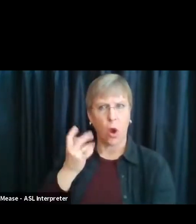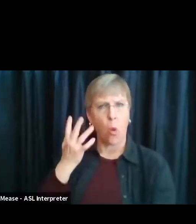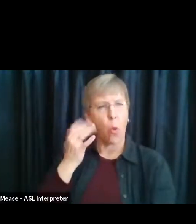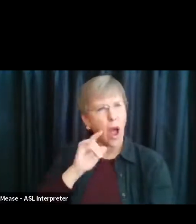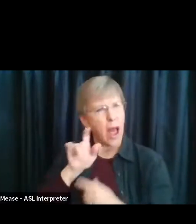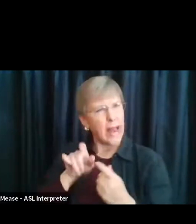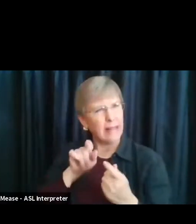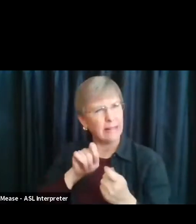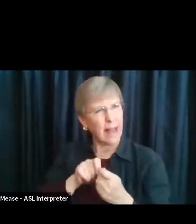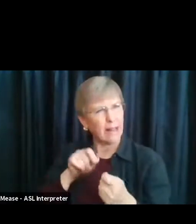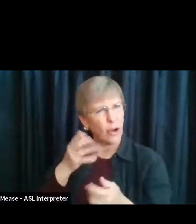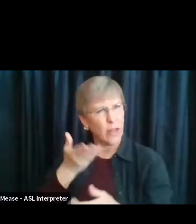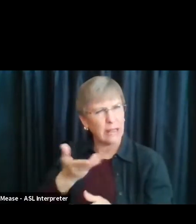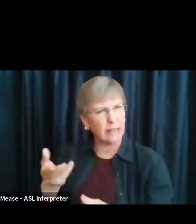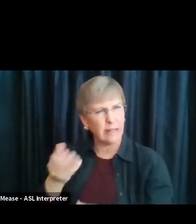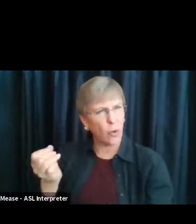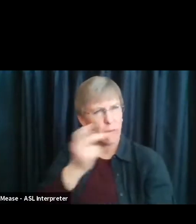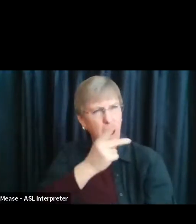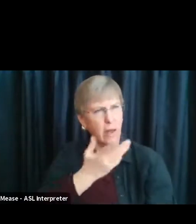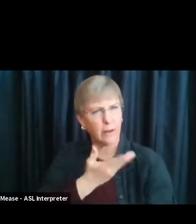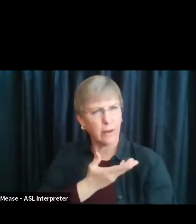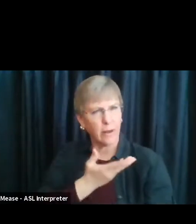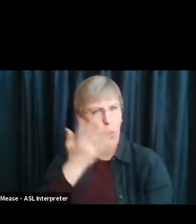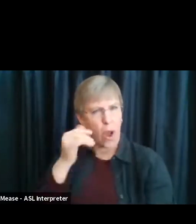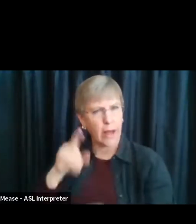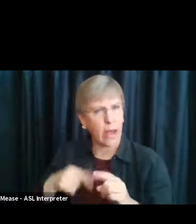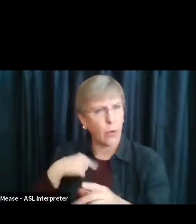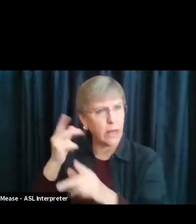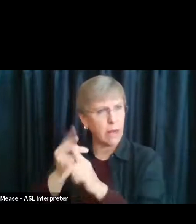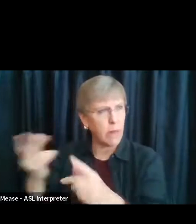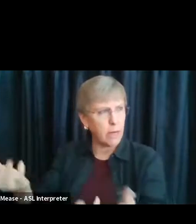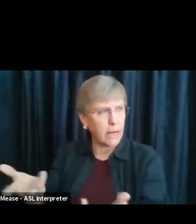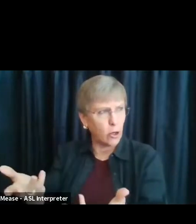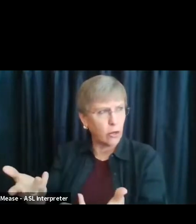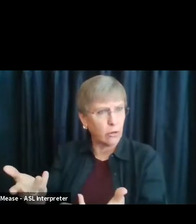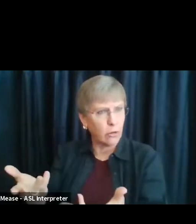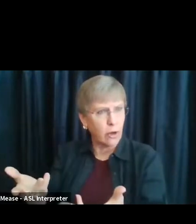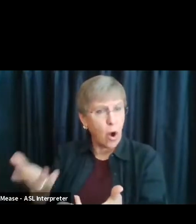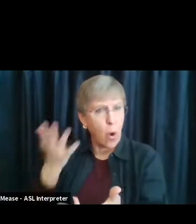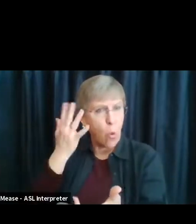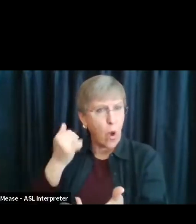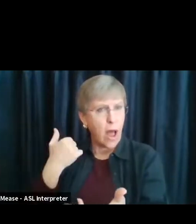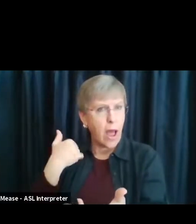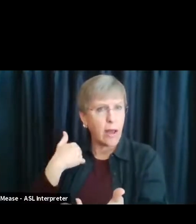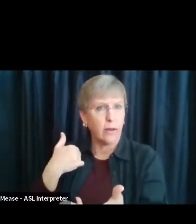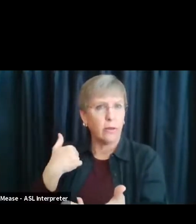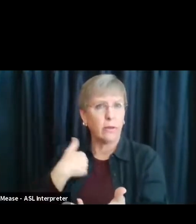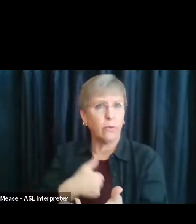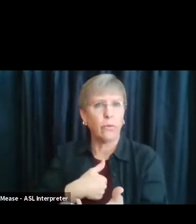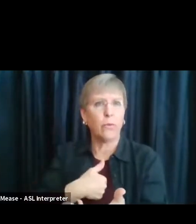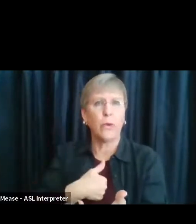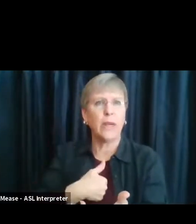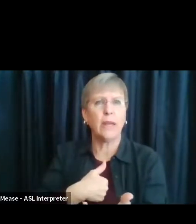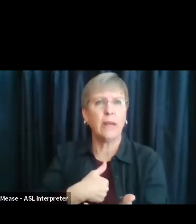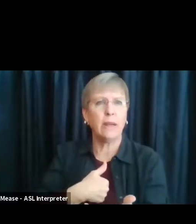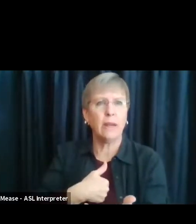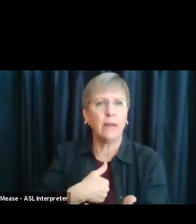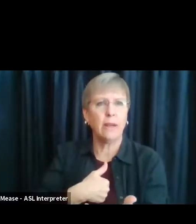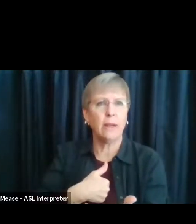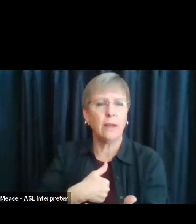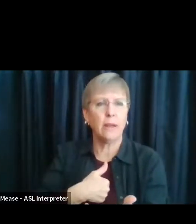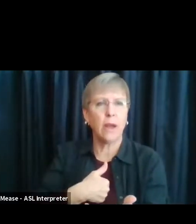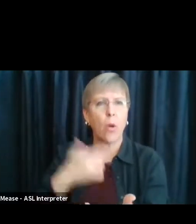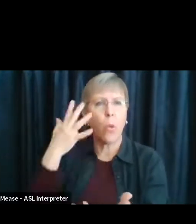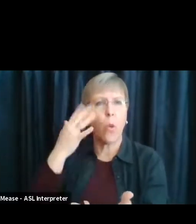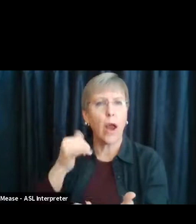exactly are these objects going back? Why can't we keep them? And why did we see them, but why